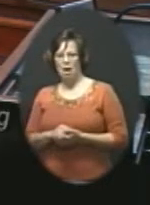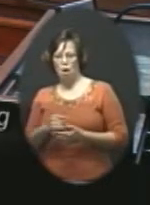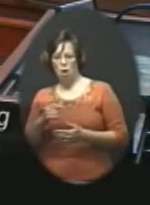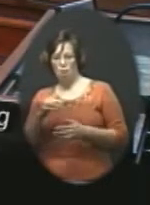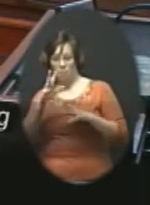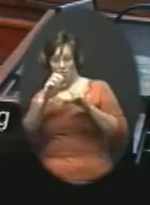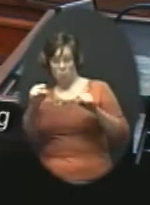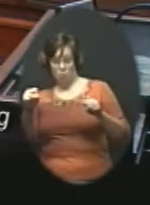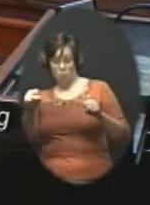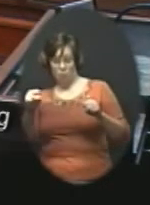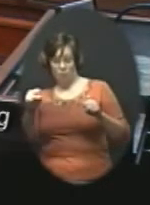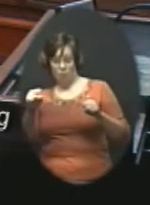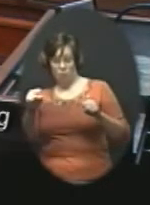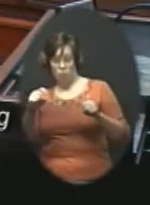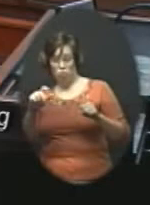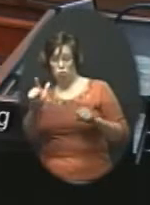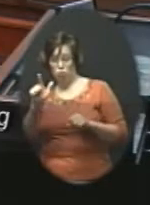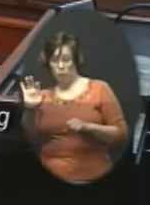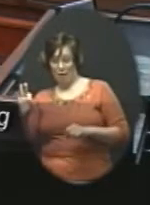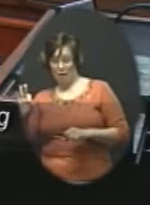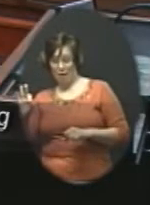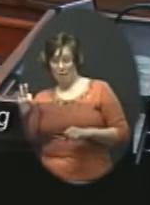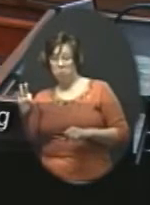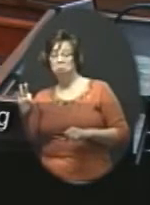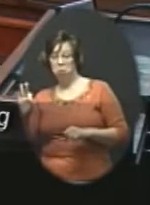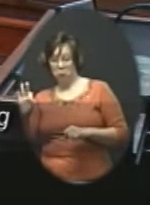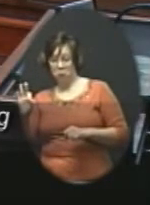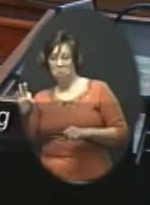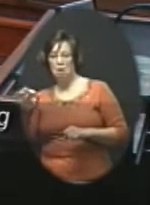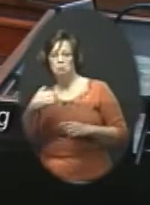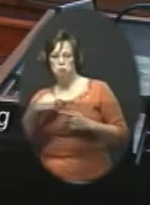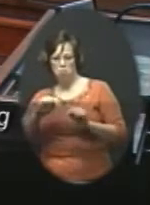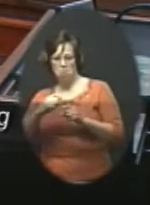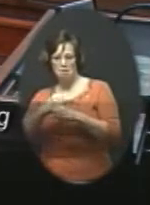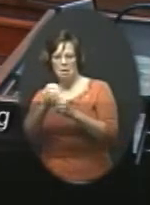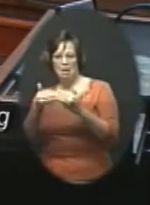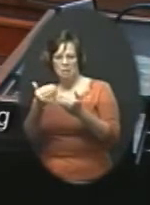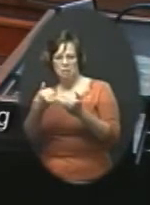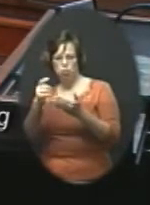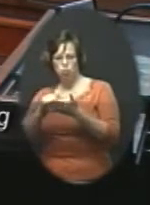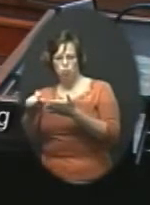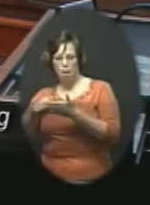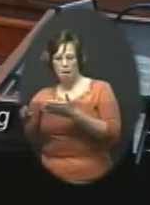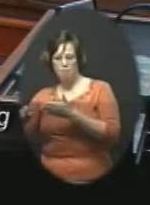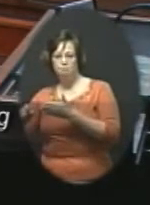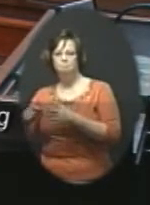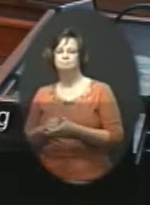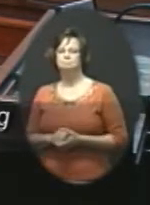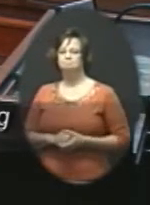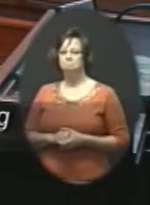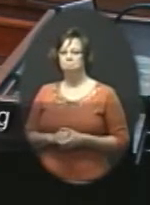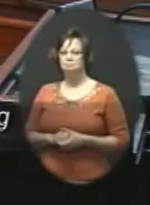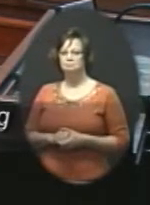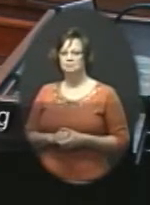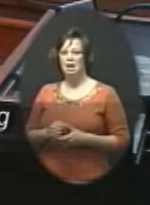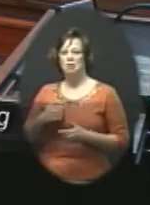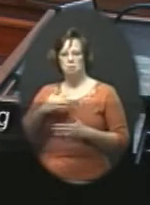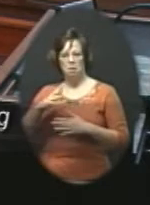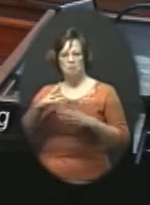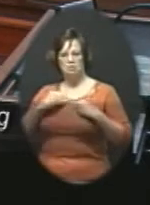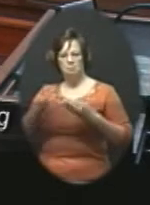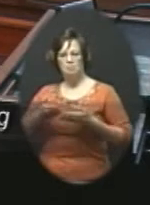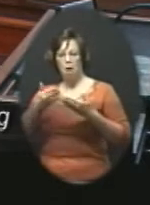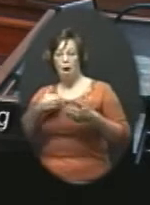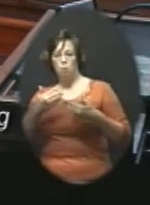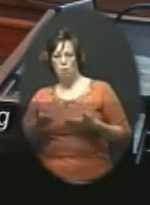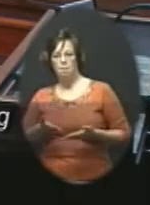too? We could 2-9. 2-9? Yep. Sure. Mm-hmm. I was just trying to make it easy for her to write. Okay. All right. I would entertain a motion. I